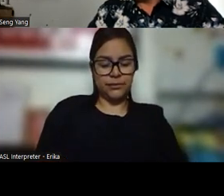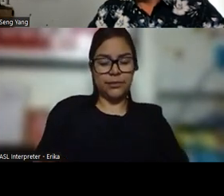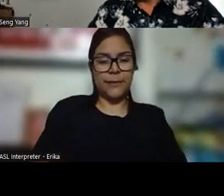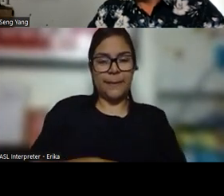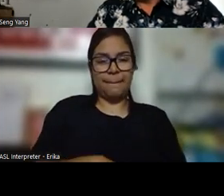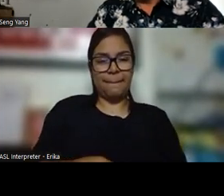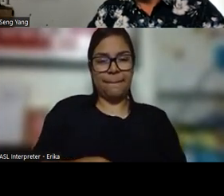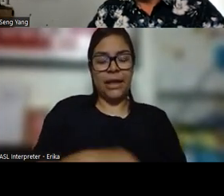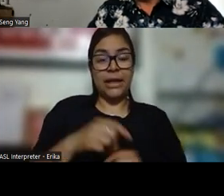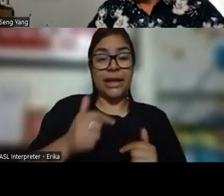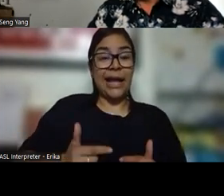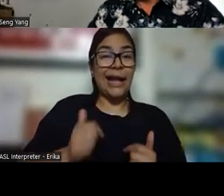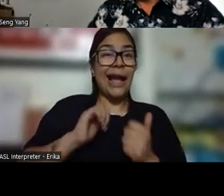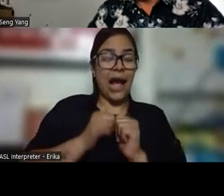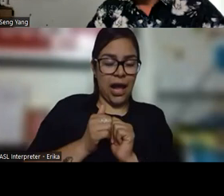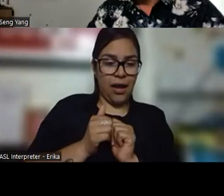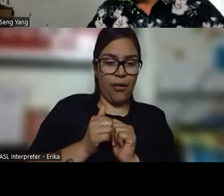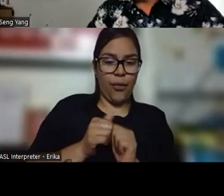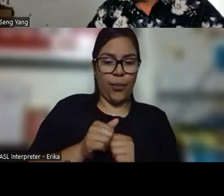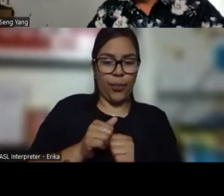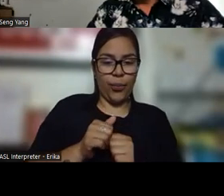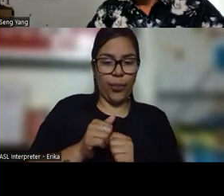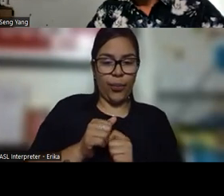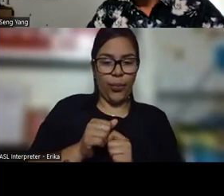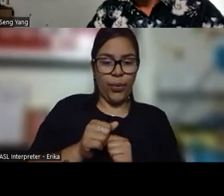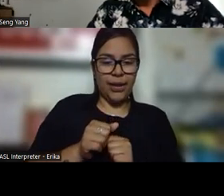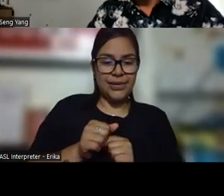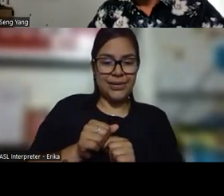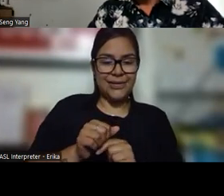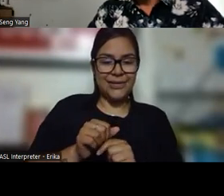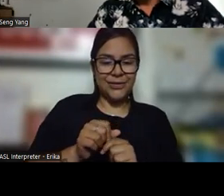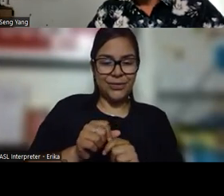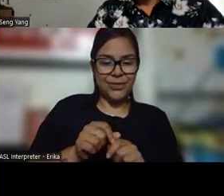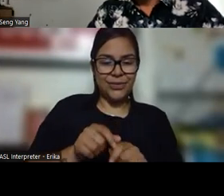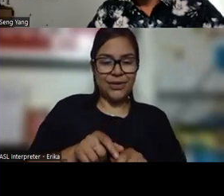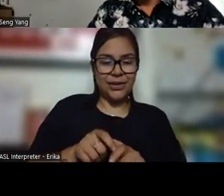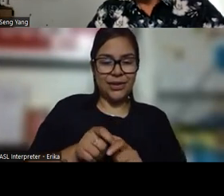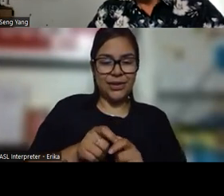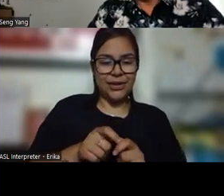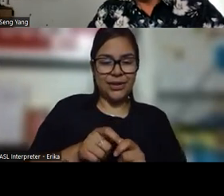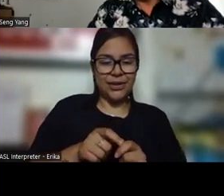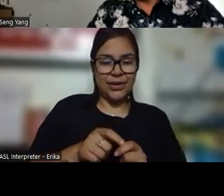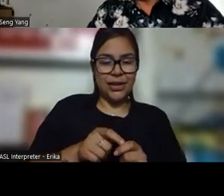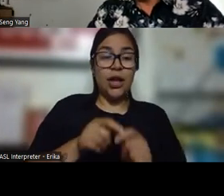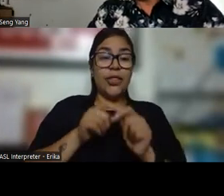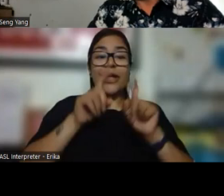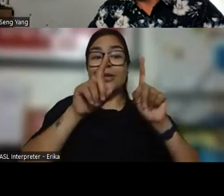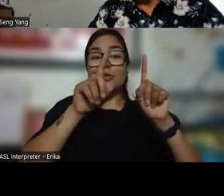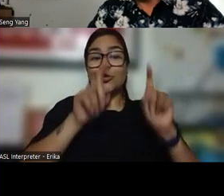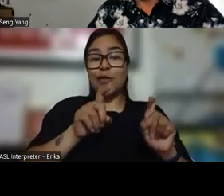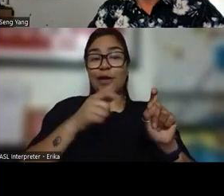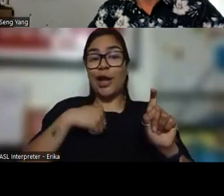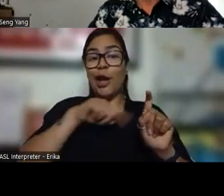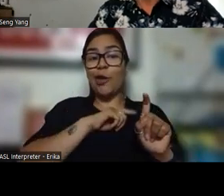and belief of the health. The topic, the quiz assess their knowledge before and after the topic,